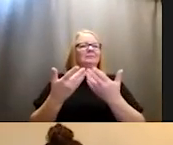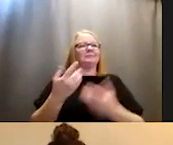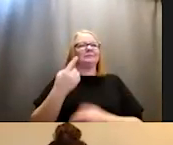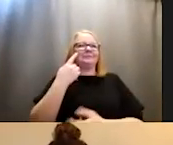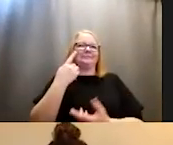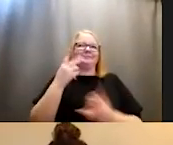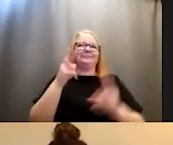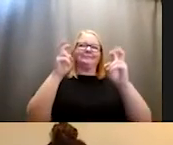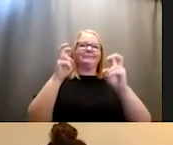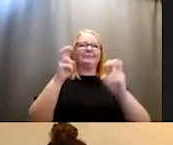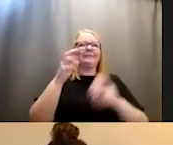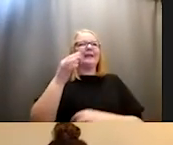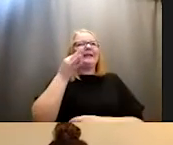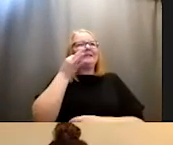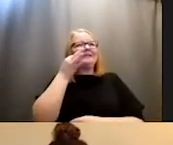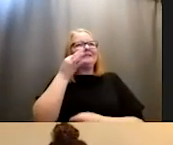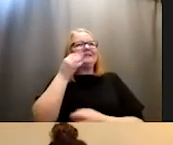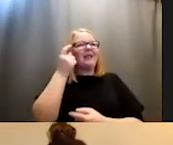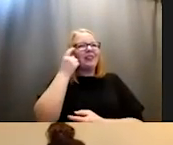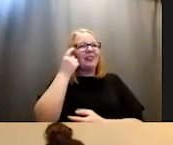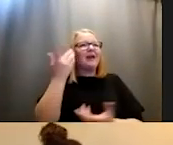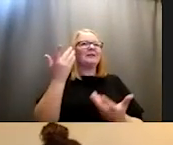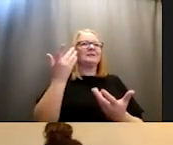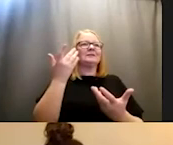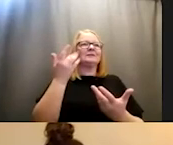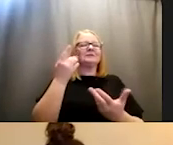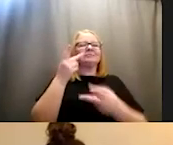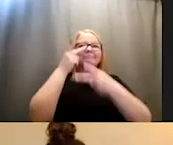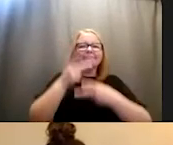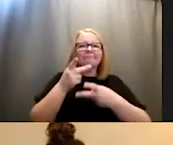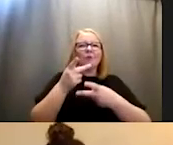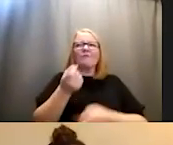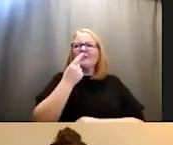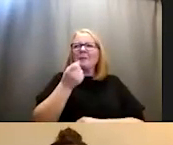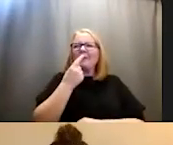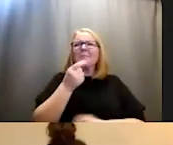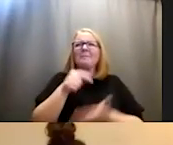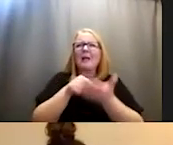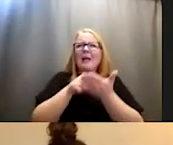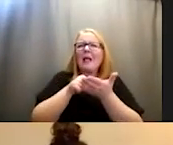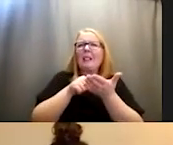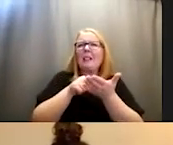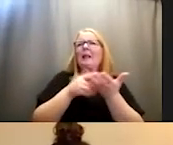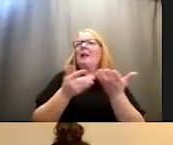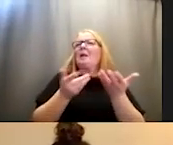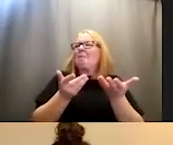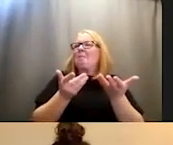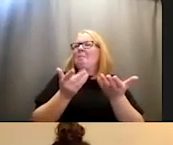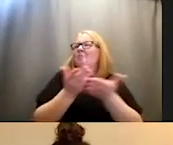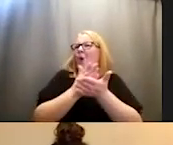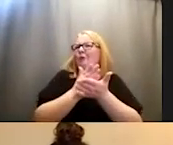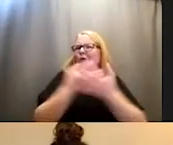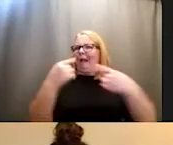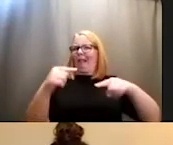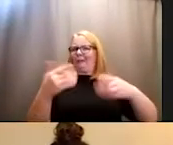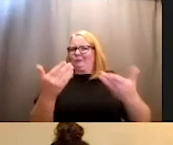like Skin Think for skincare range, also vitamin pills. I'm not sure that would be allowed today,